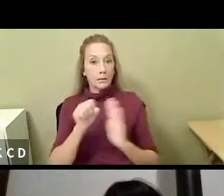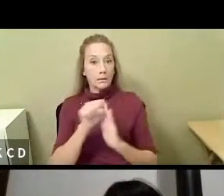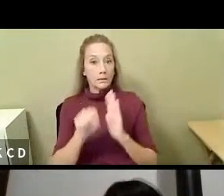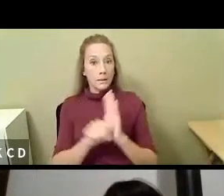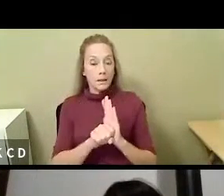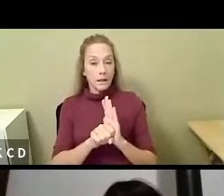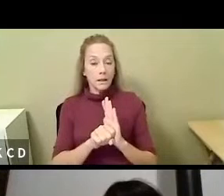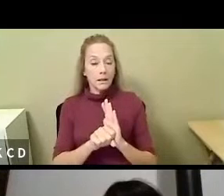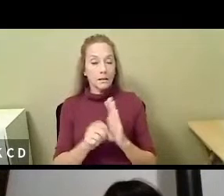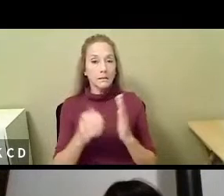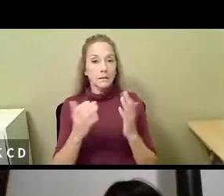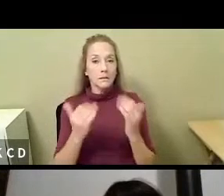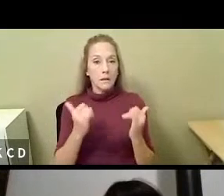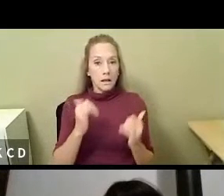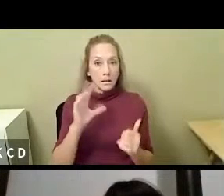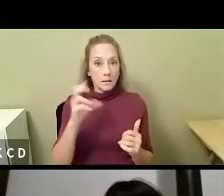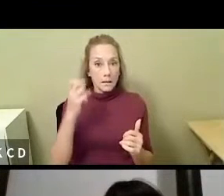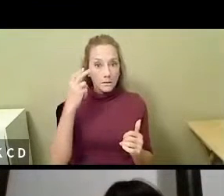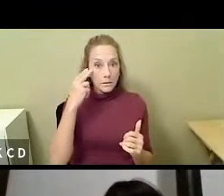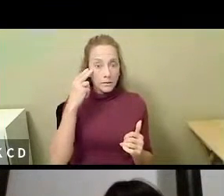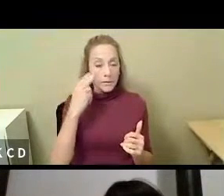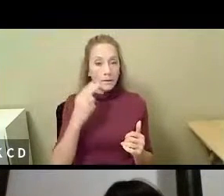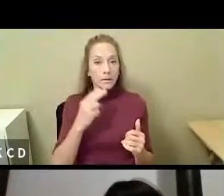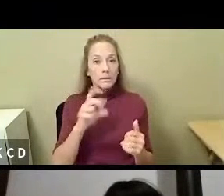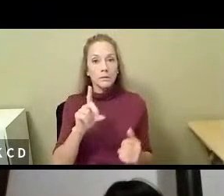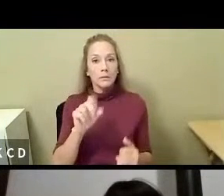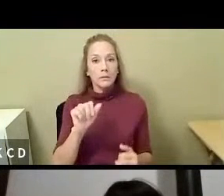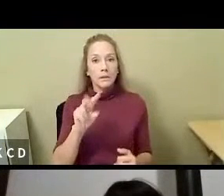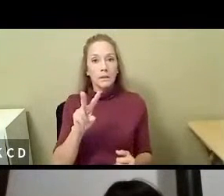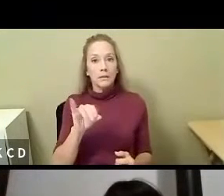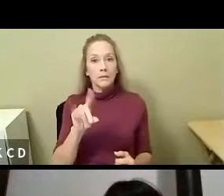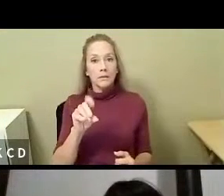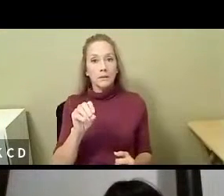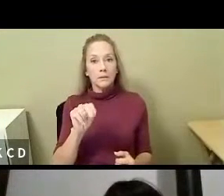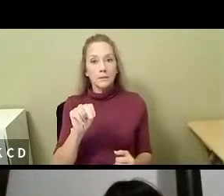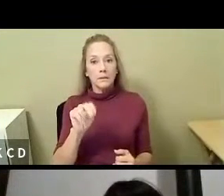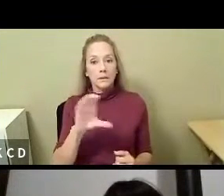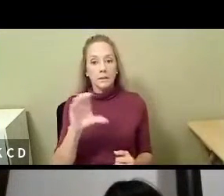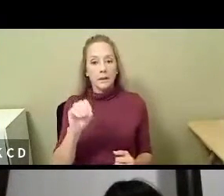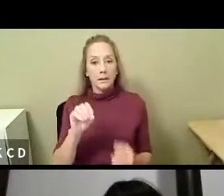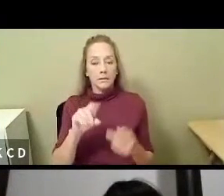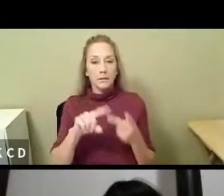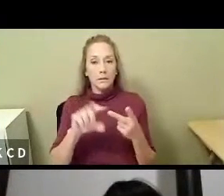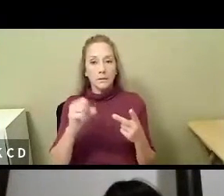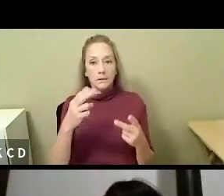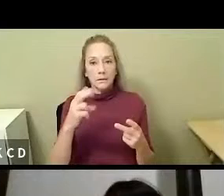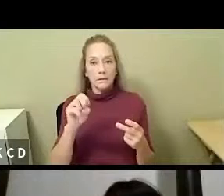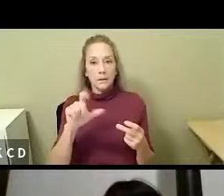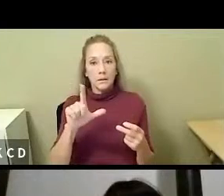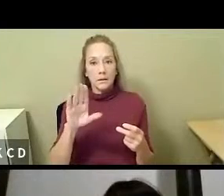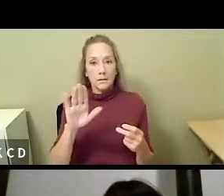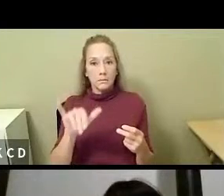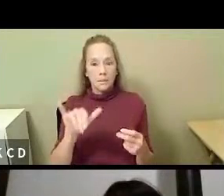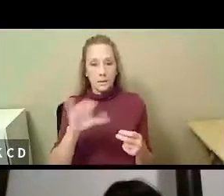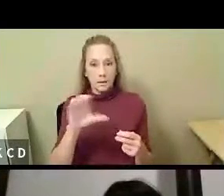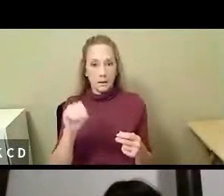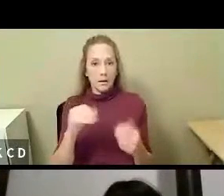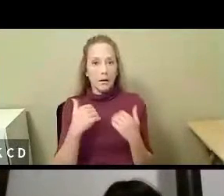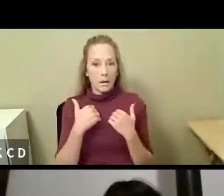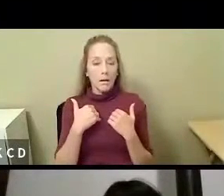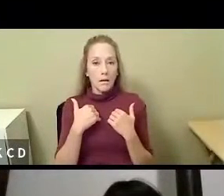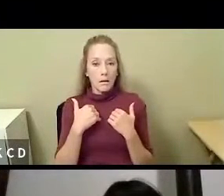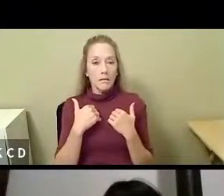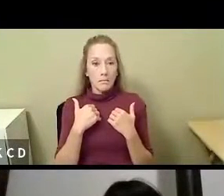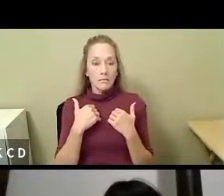now, Nashville or Davidson County and Shelby County are the 2 places that have some significant limitations in